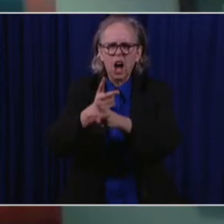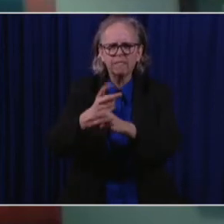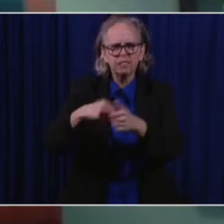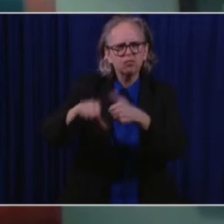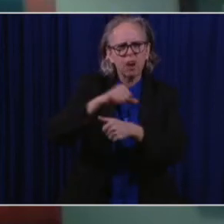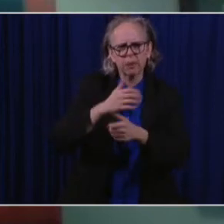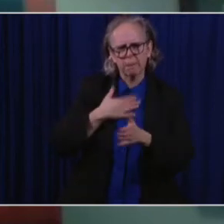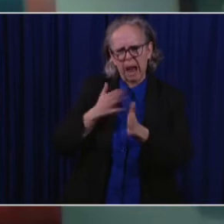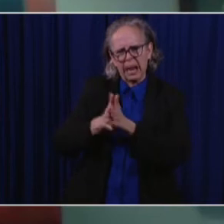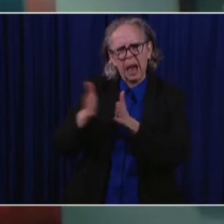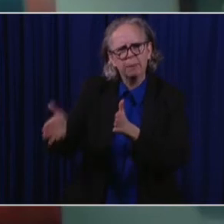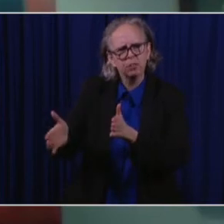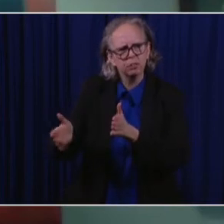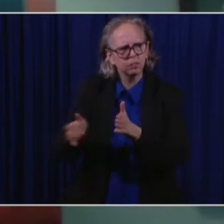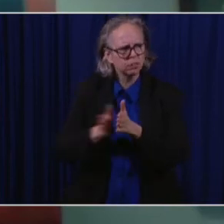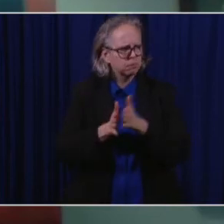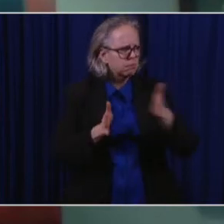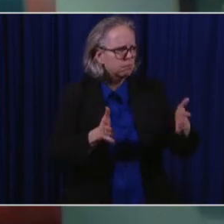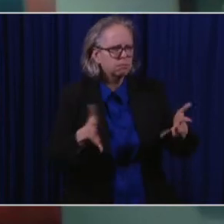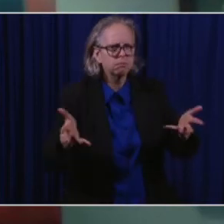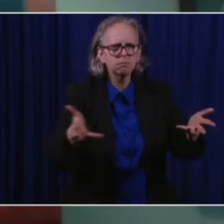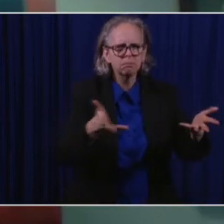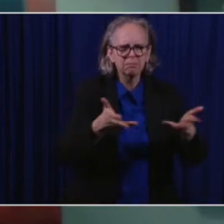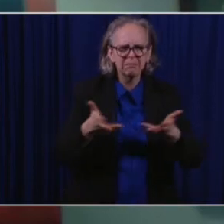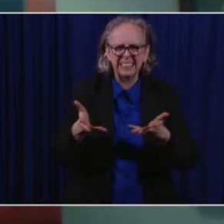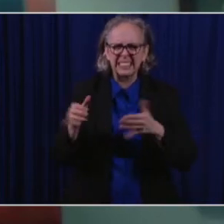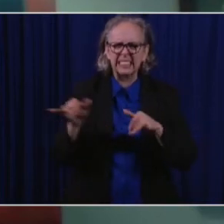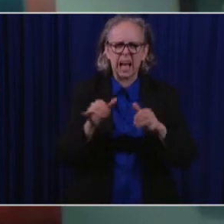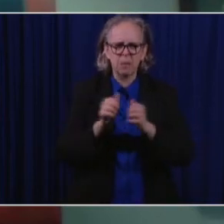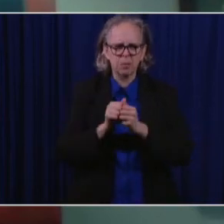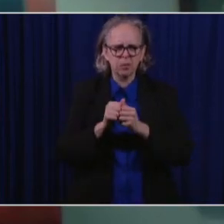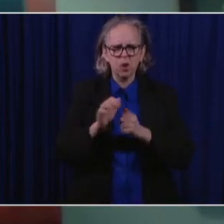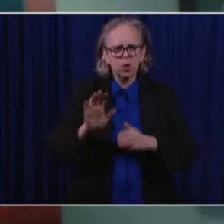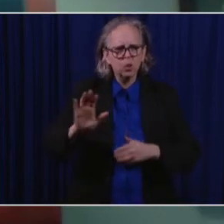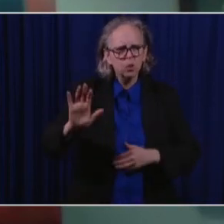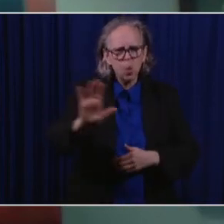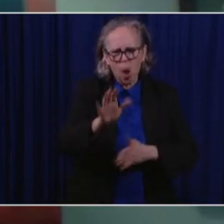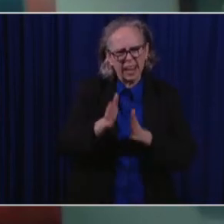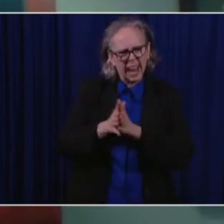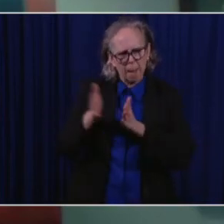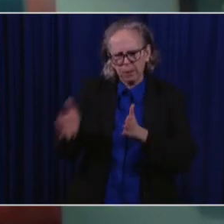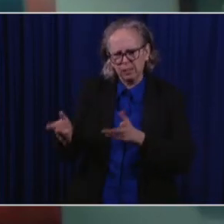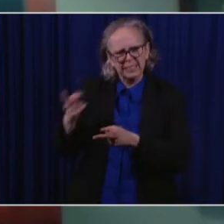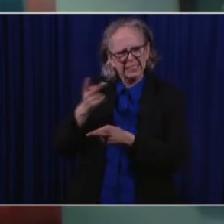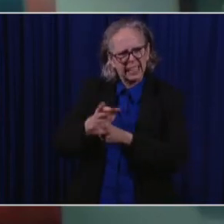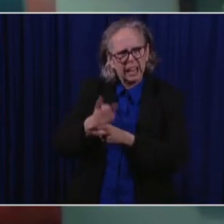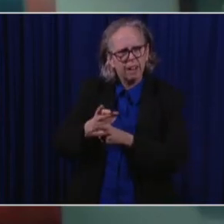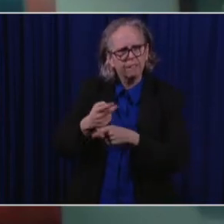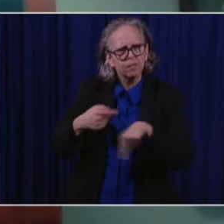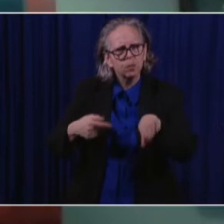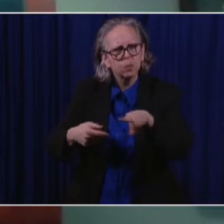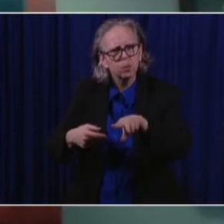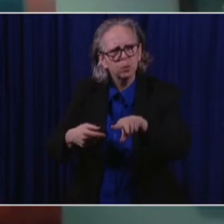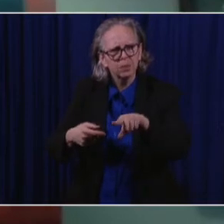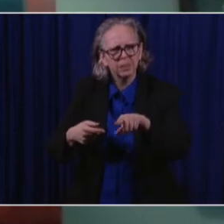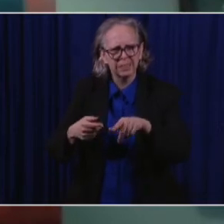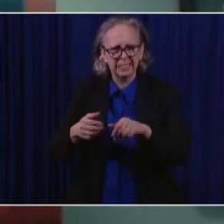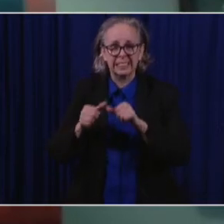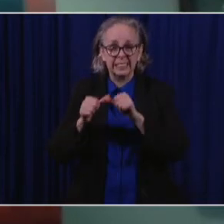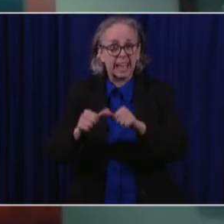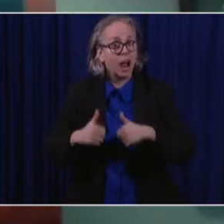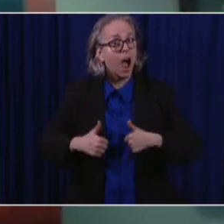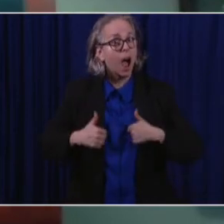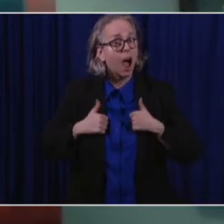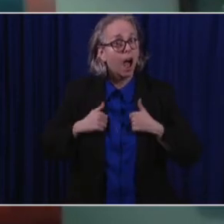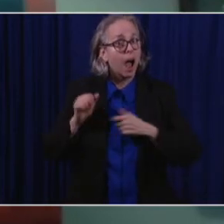help you live, not just stay alive, but to truly live a wonderful and fruitful and productive life. And so I say